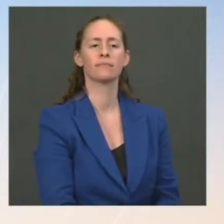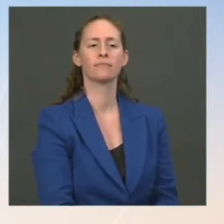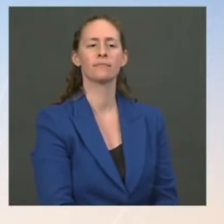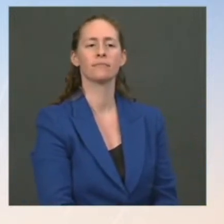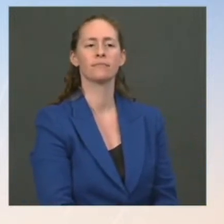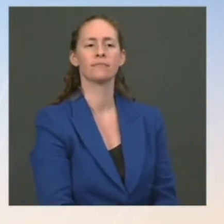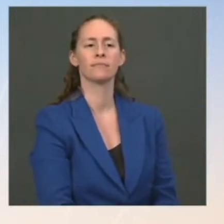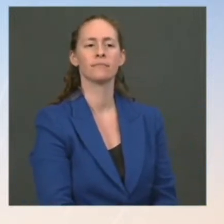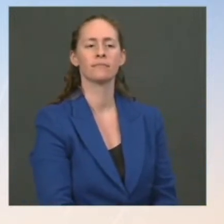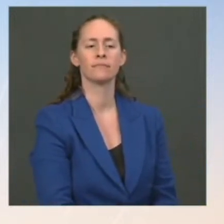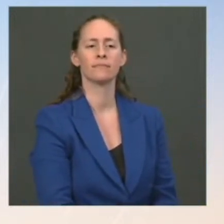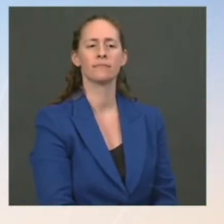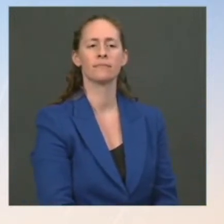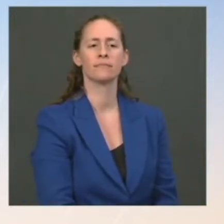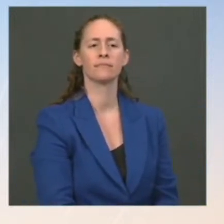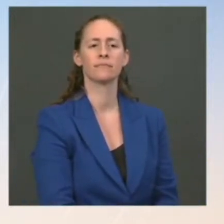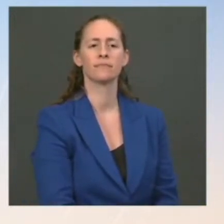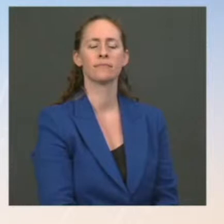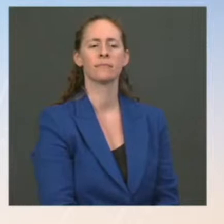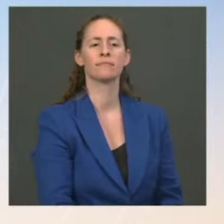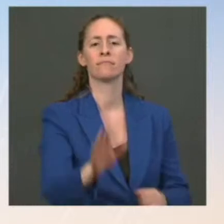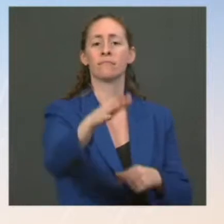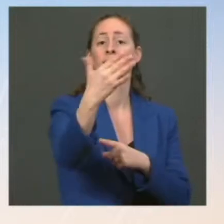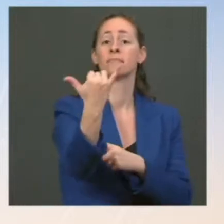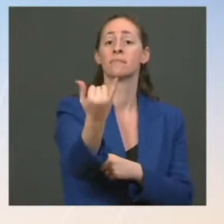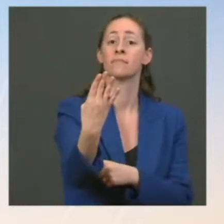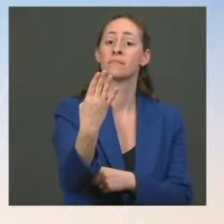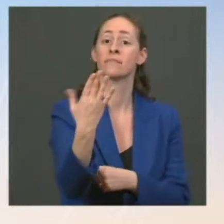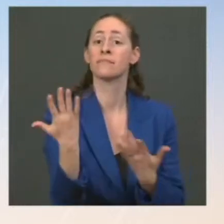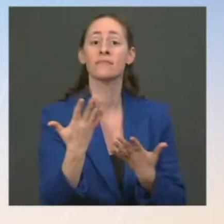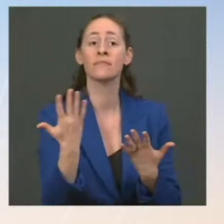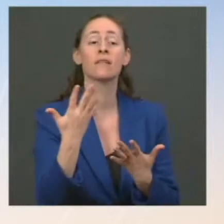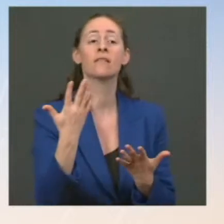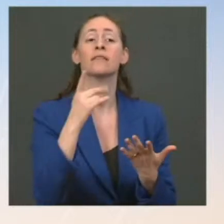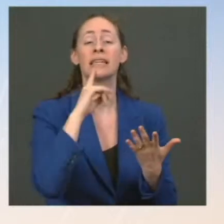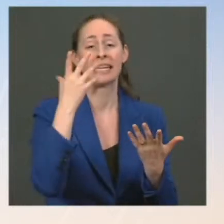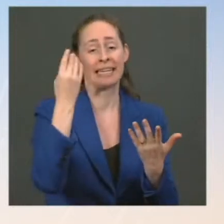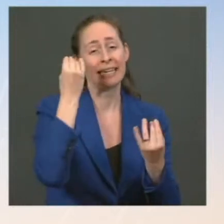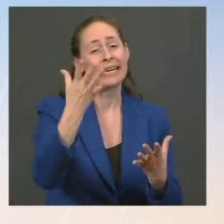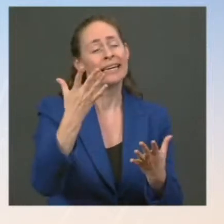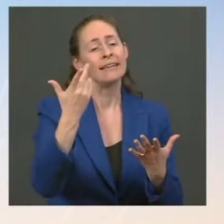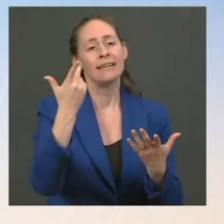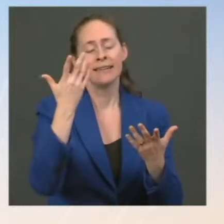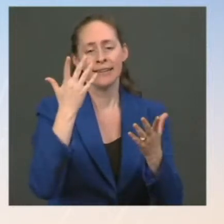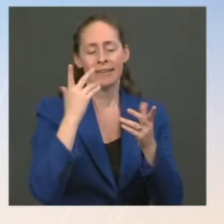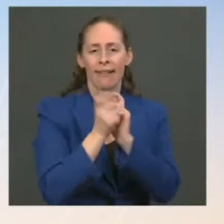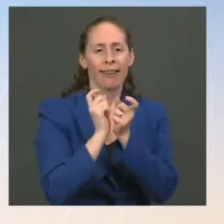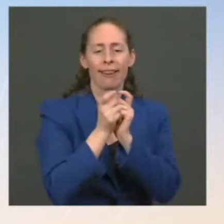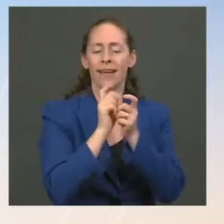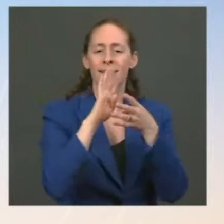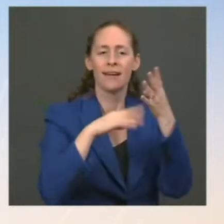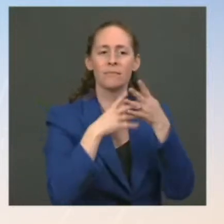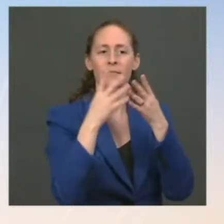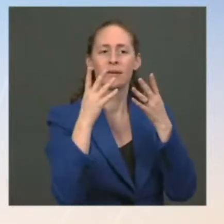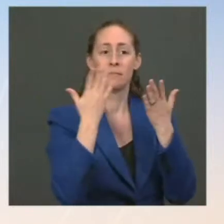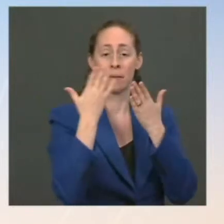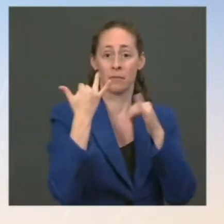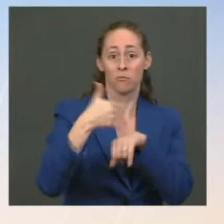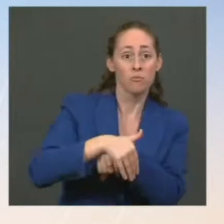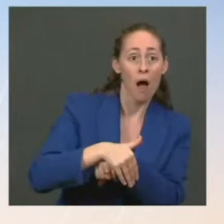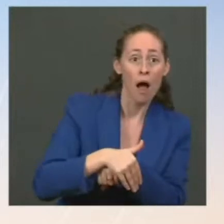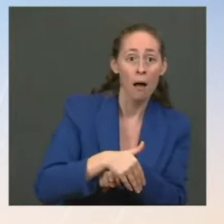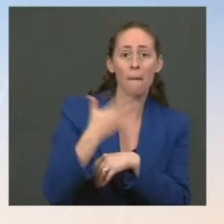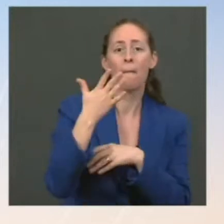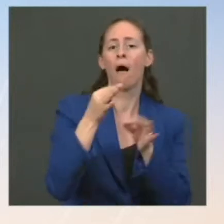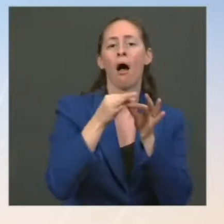the breakfast all week, and things are constantly changing every day and certainly even every hour. And we are evaluating.